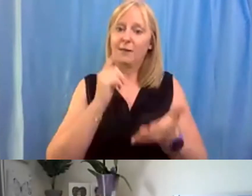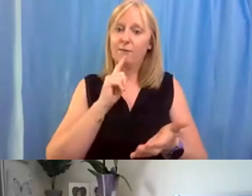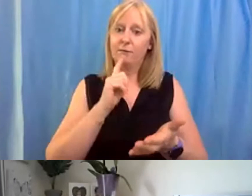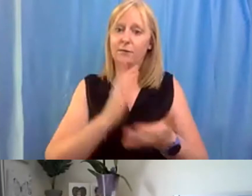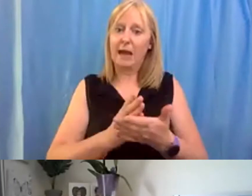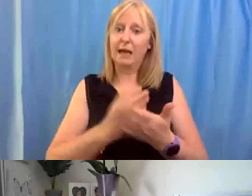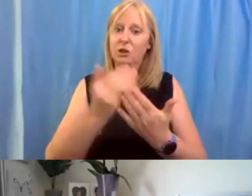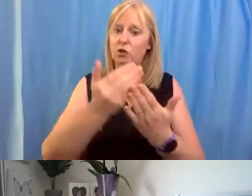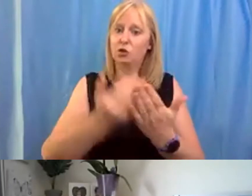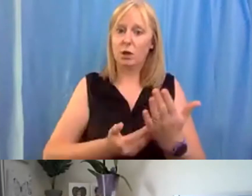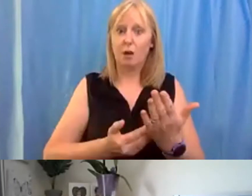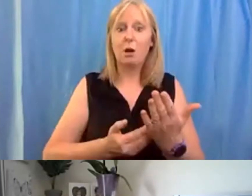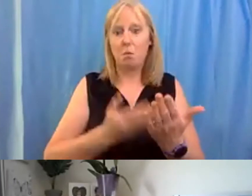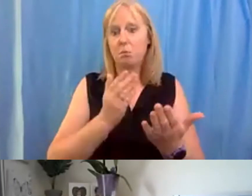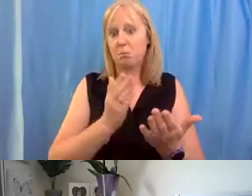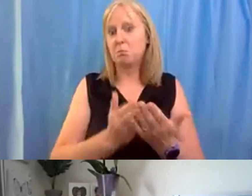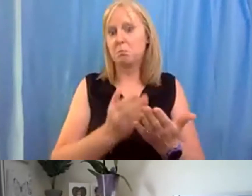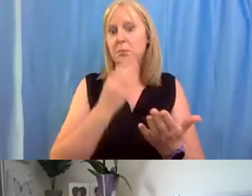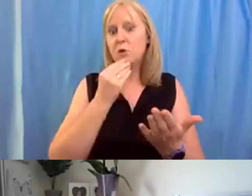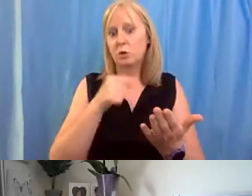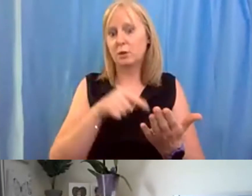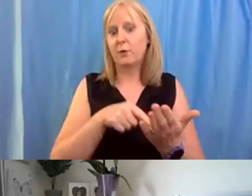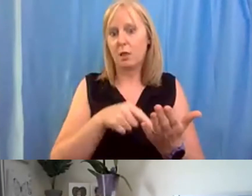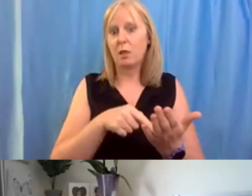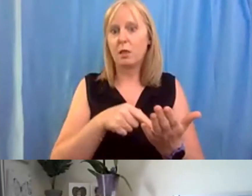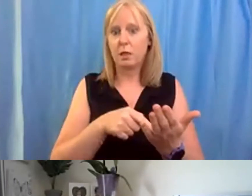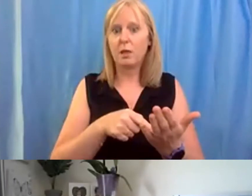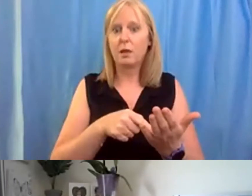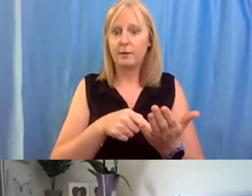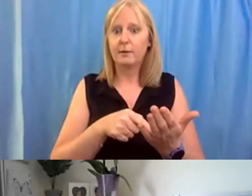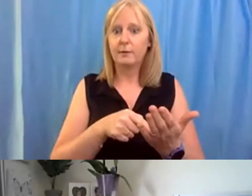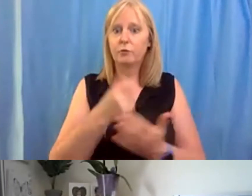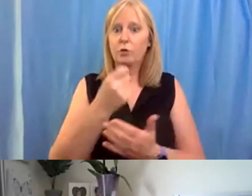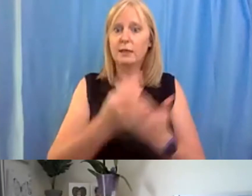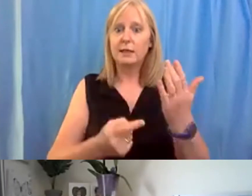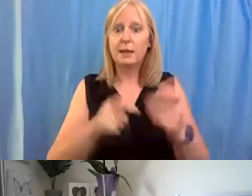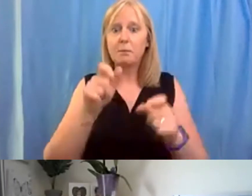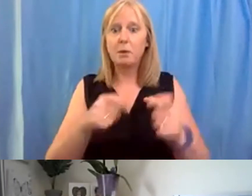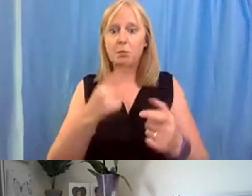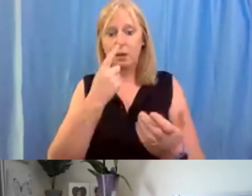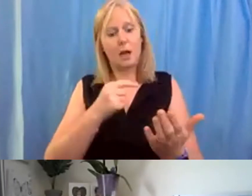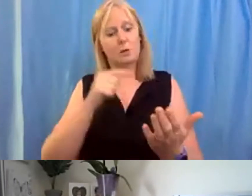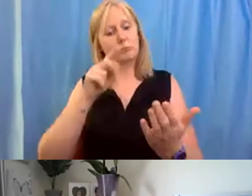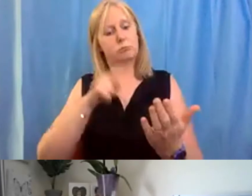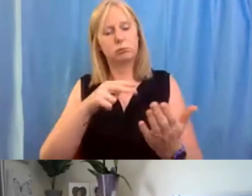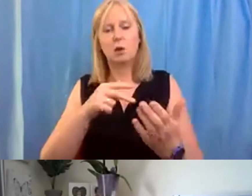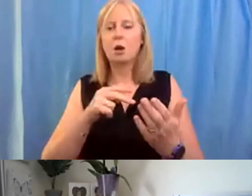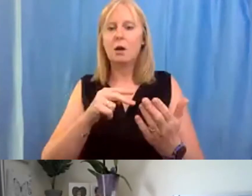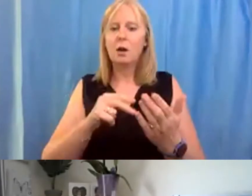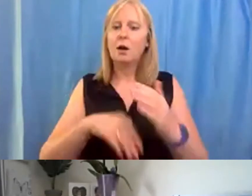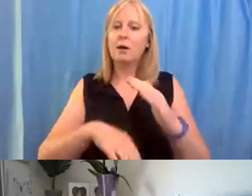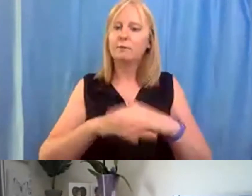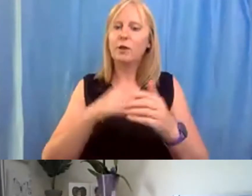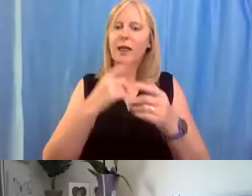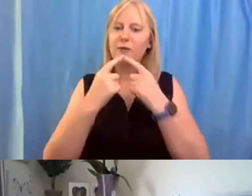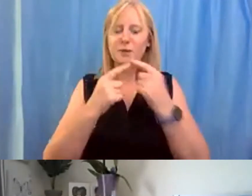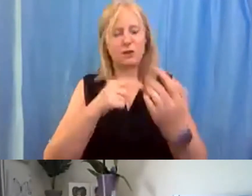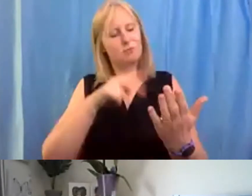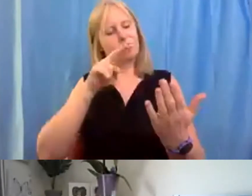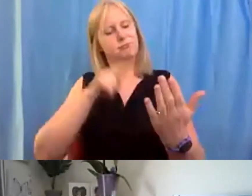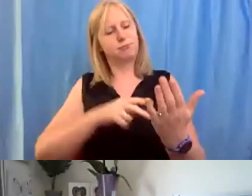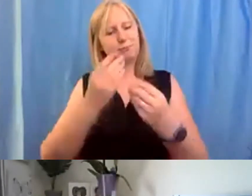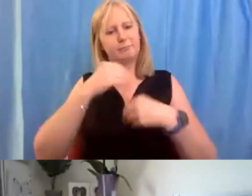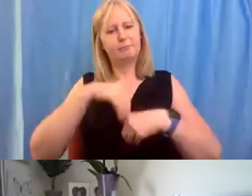really good first start, a fact sheet being available for disabled people, that they can get all the information that they need. So that's